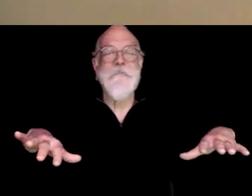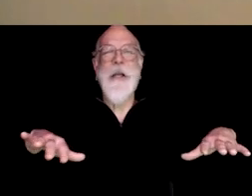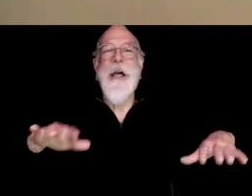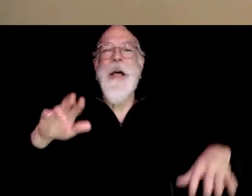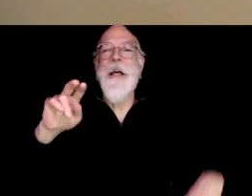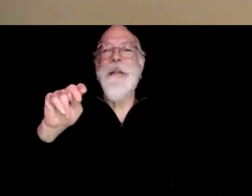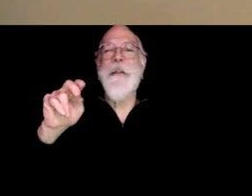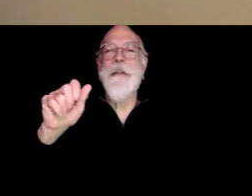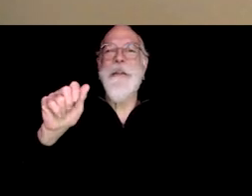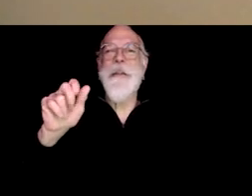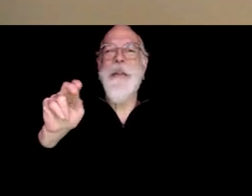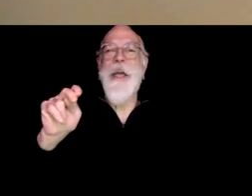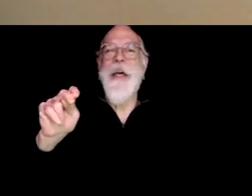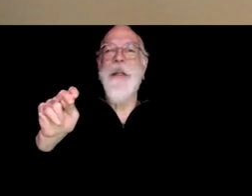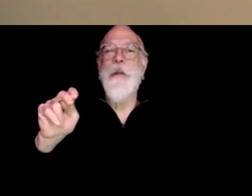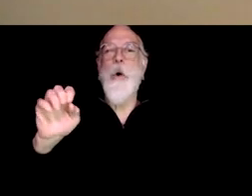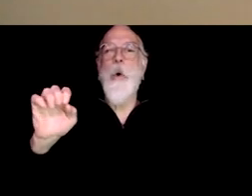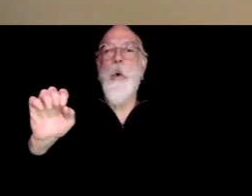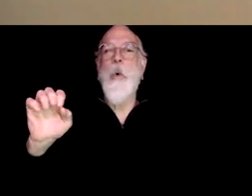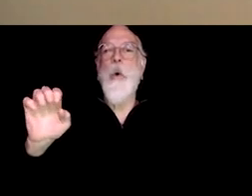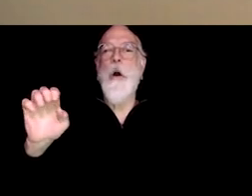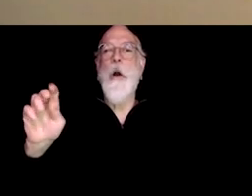okcha, that would be